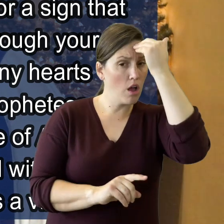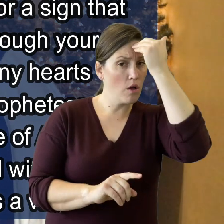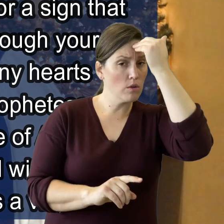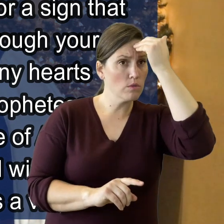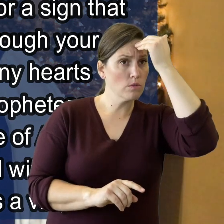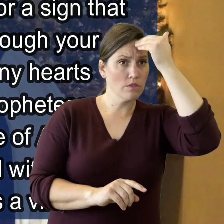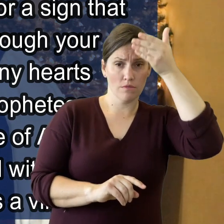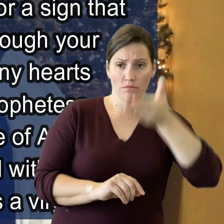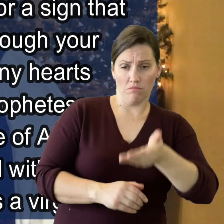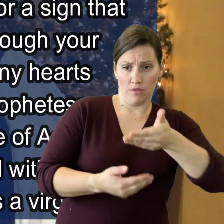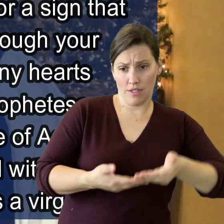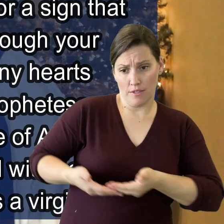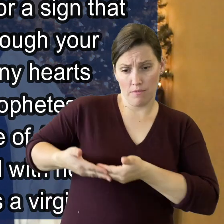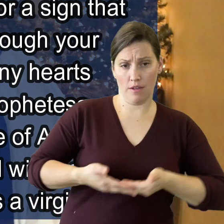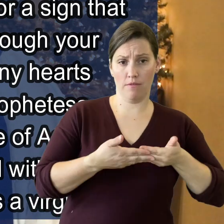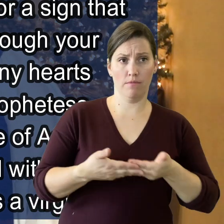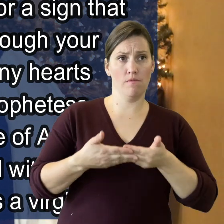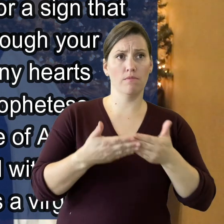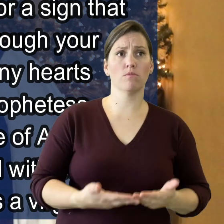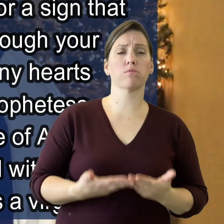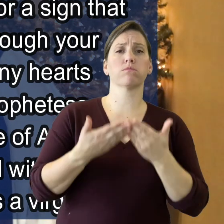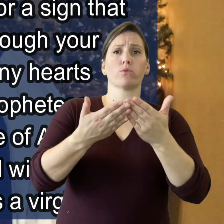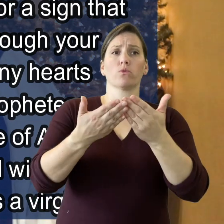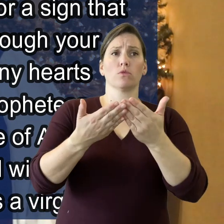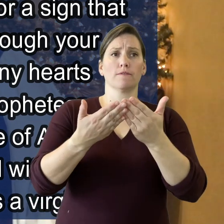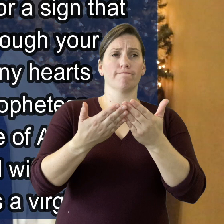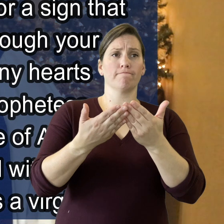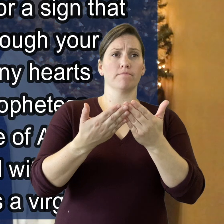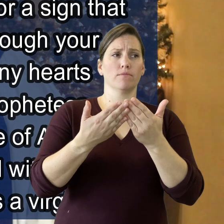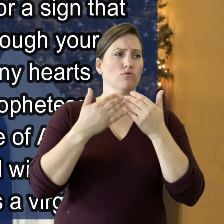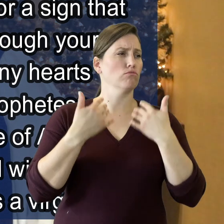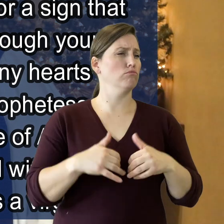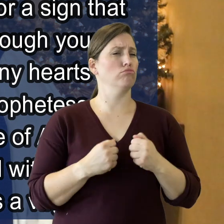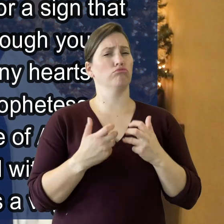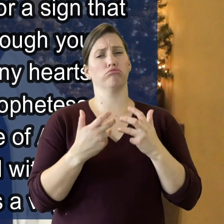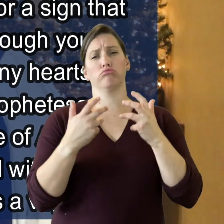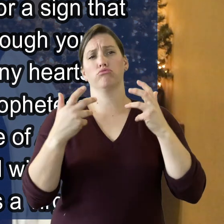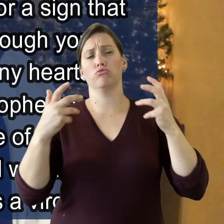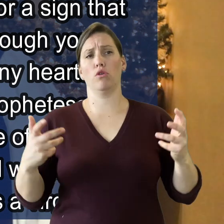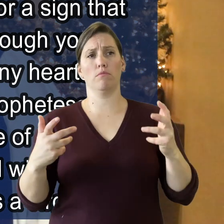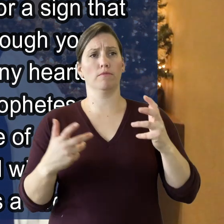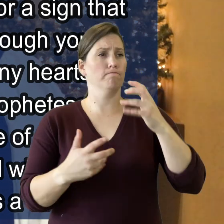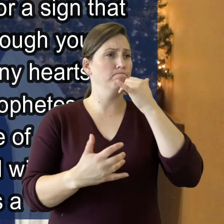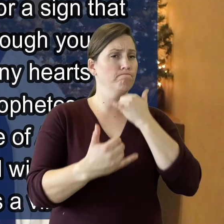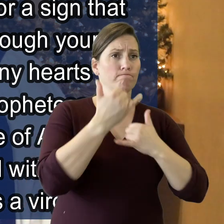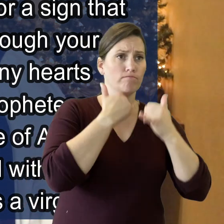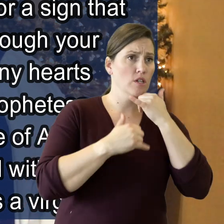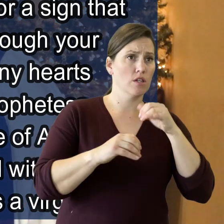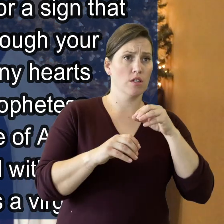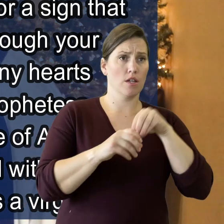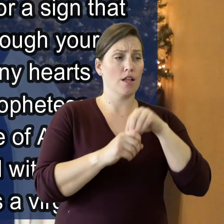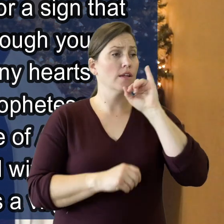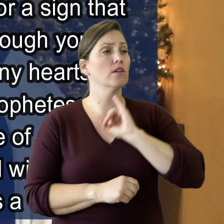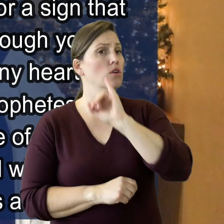behold, this child is appointed for the fall and rising of many in Israel, and for a